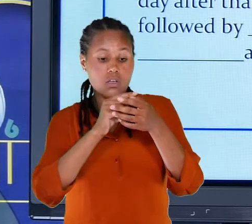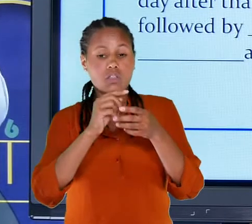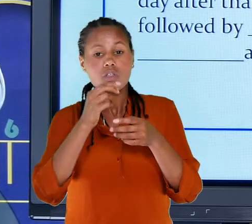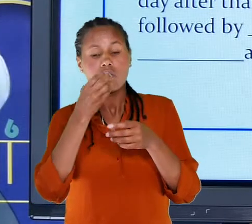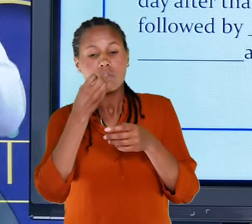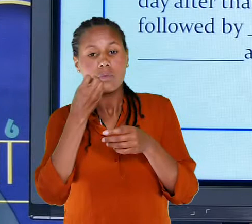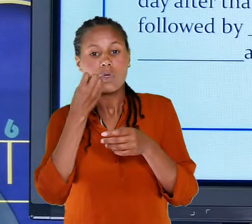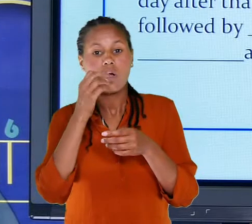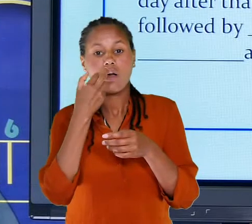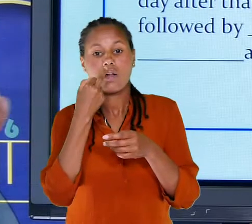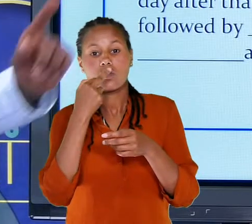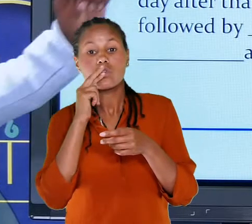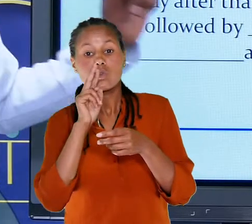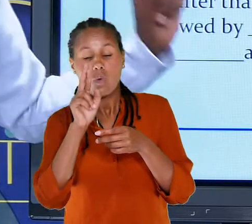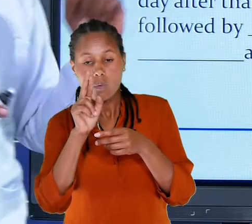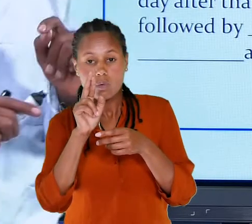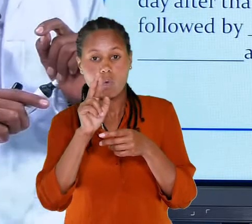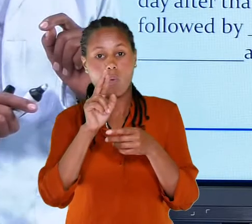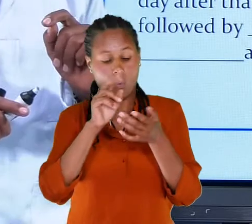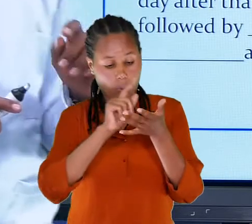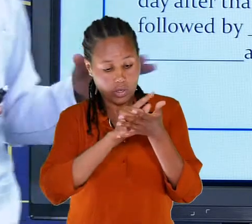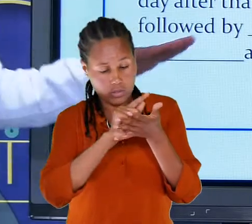are weekends. So,